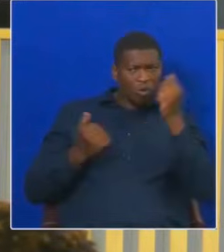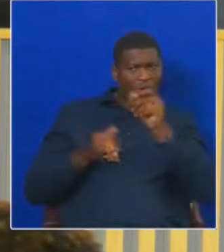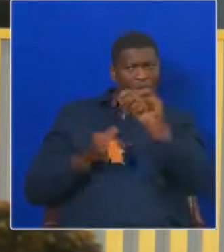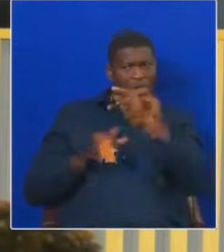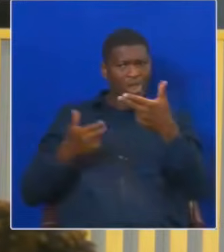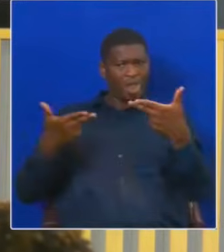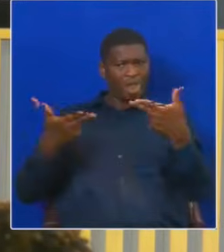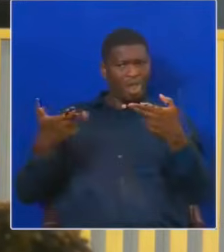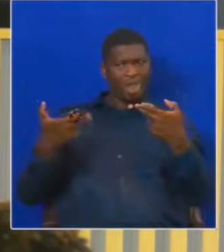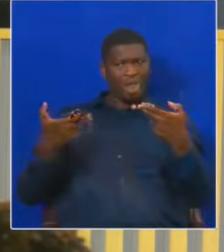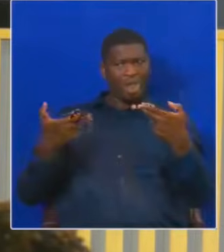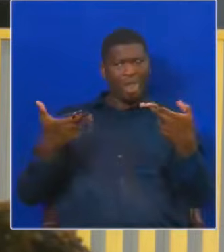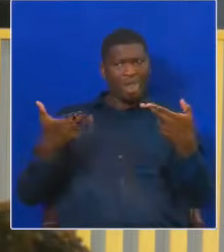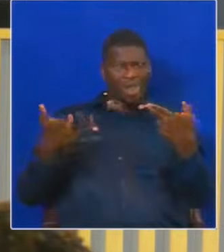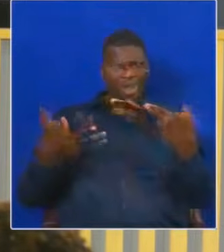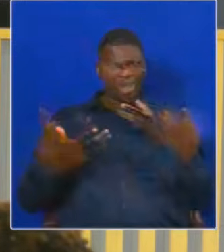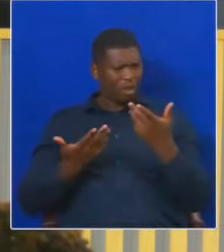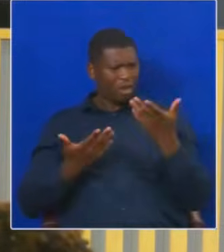of the crime.